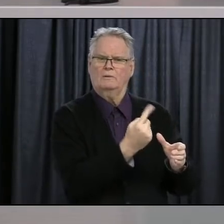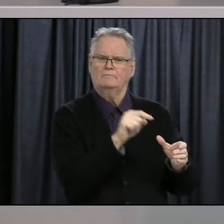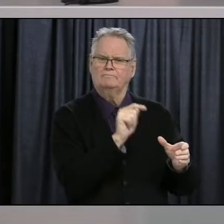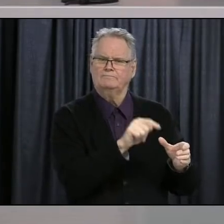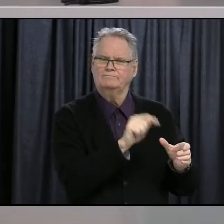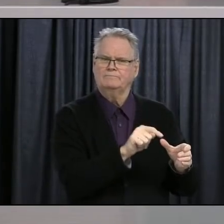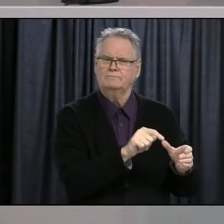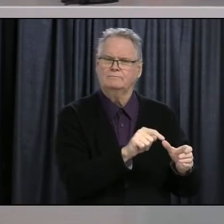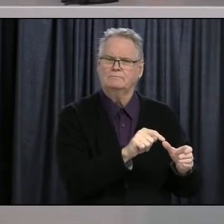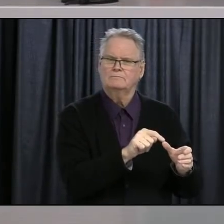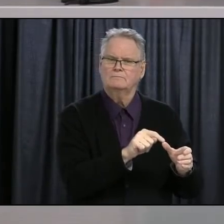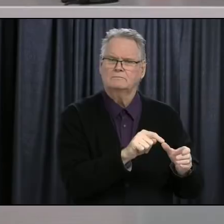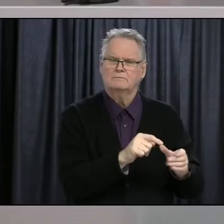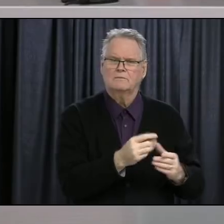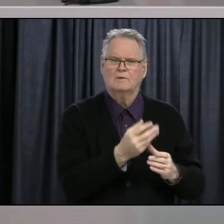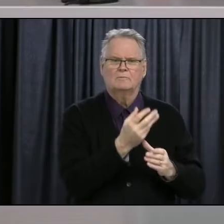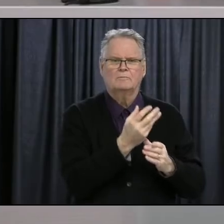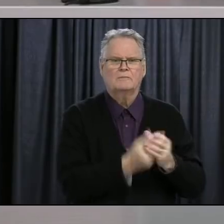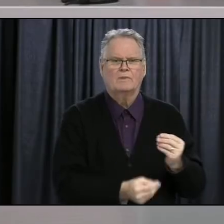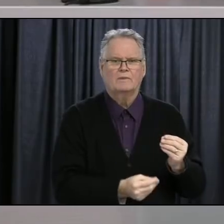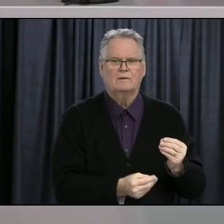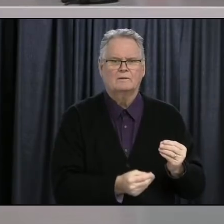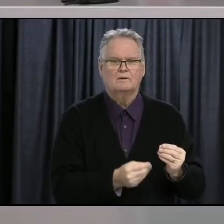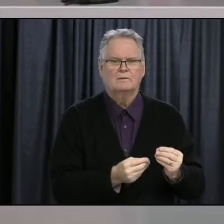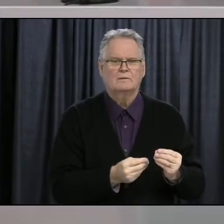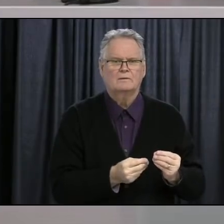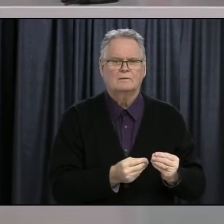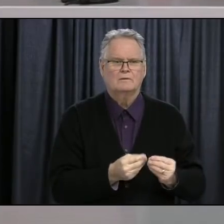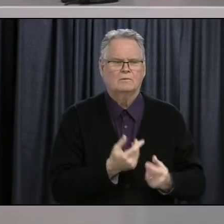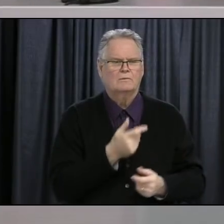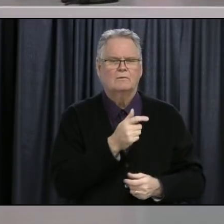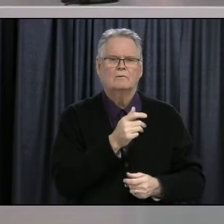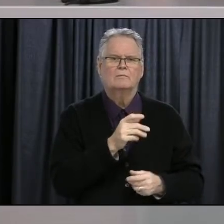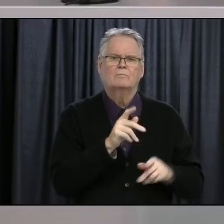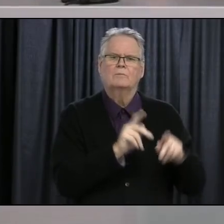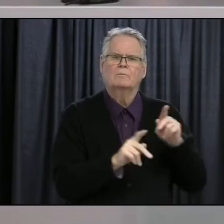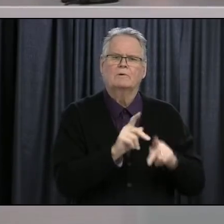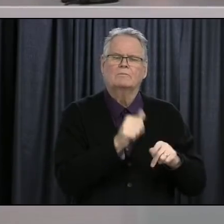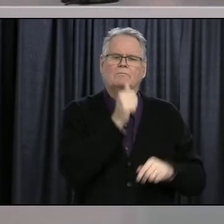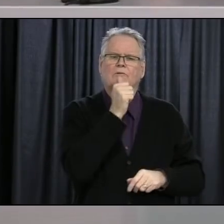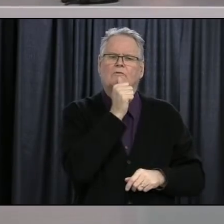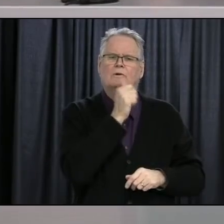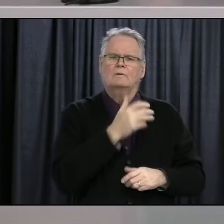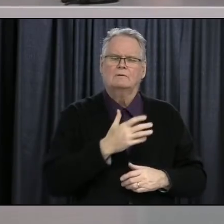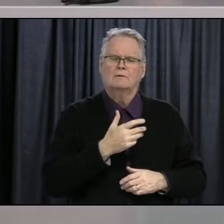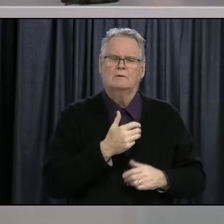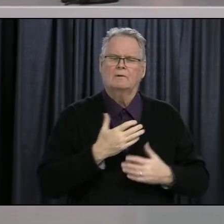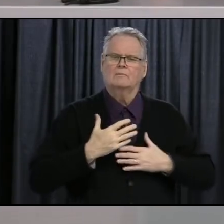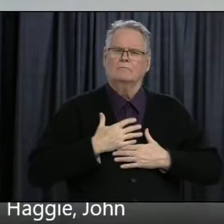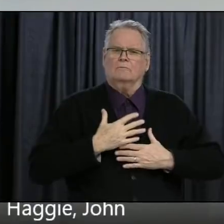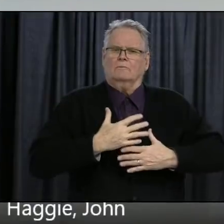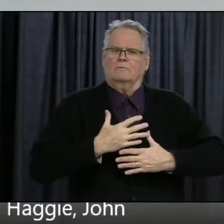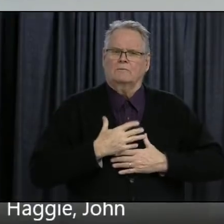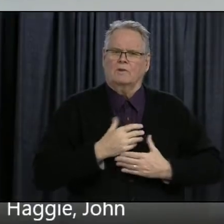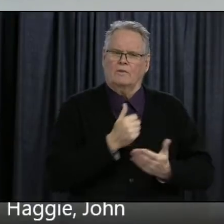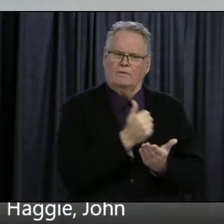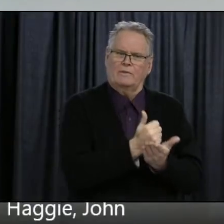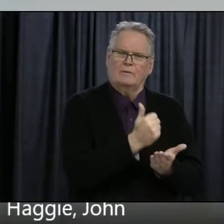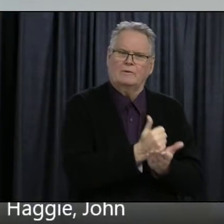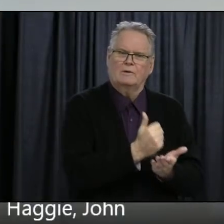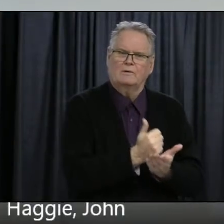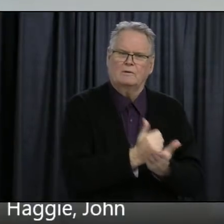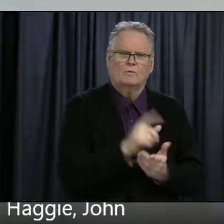therapists. Are the vaccines being leaning more towards the health authority